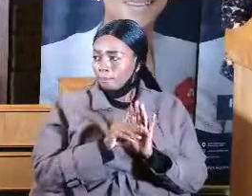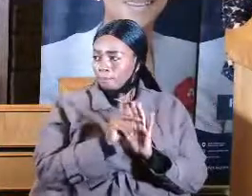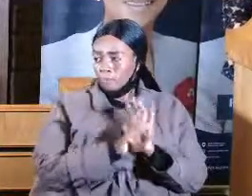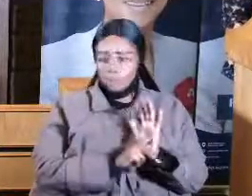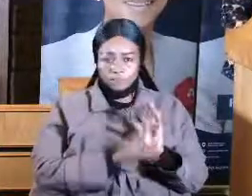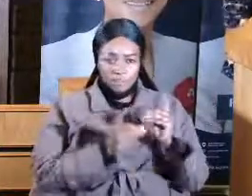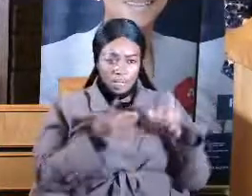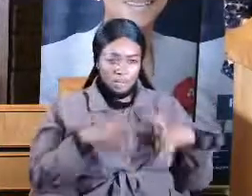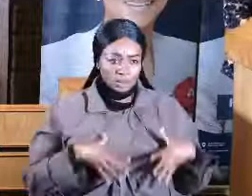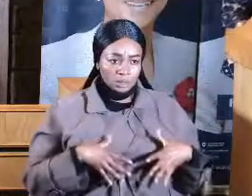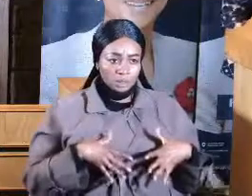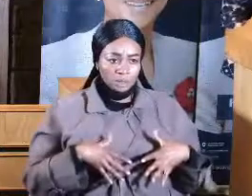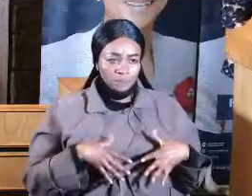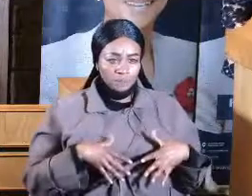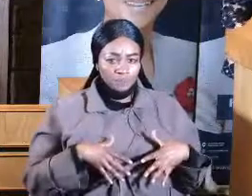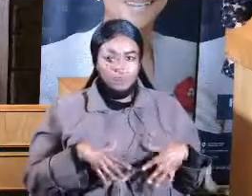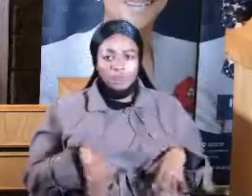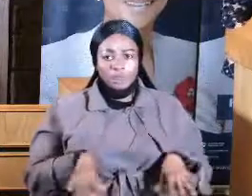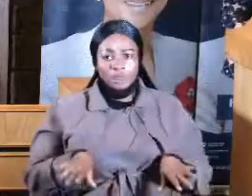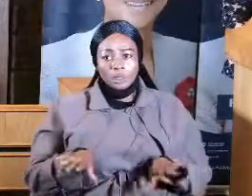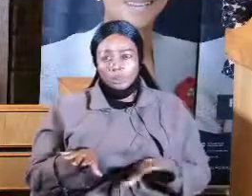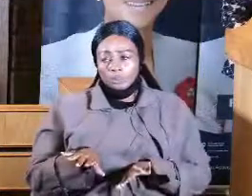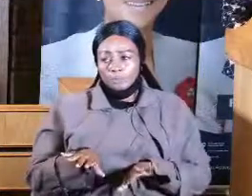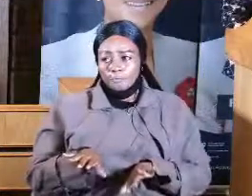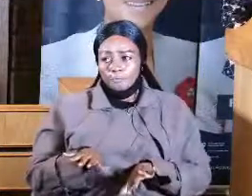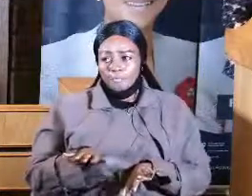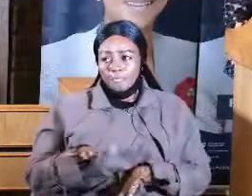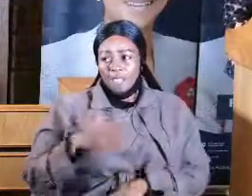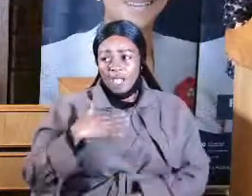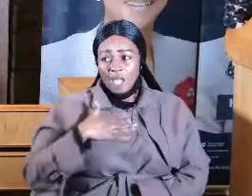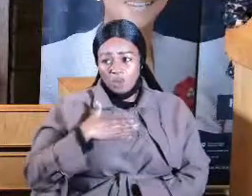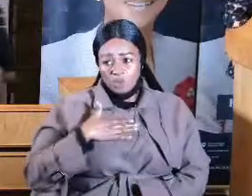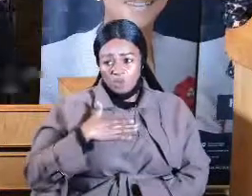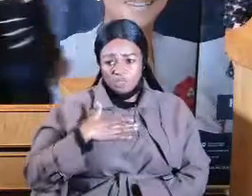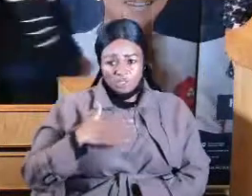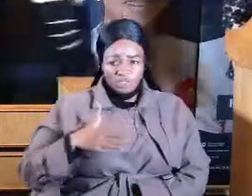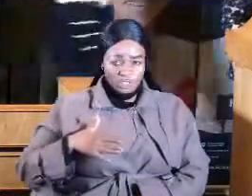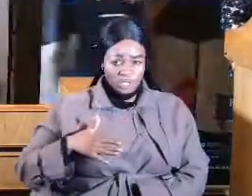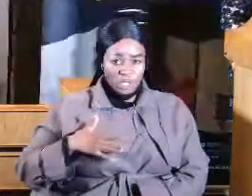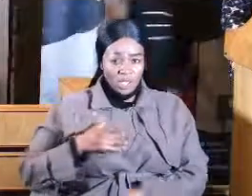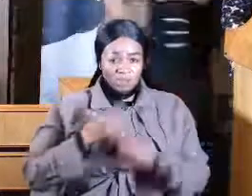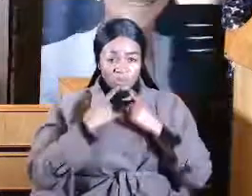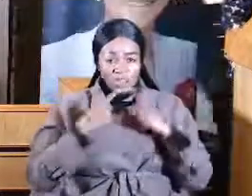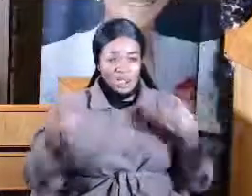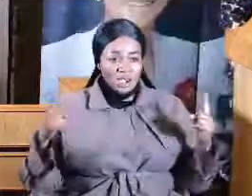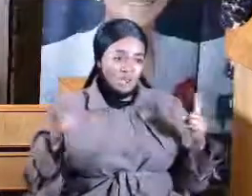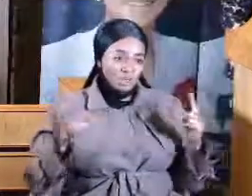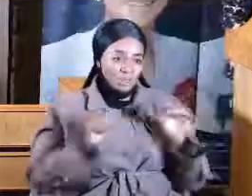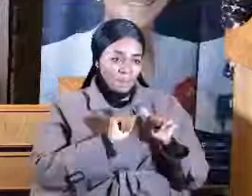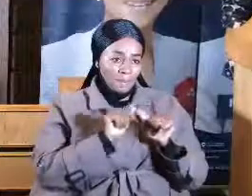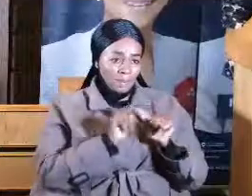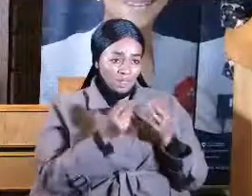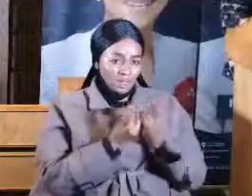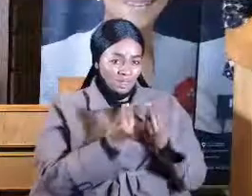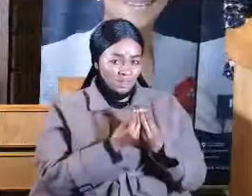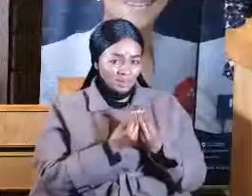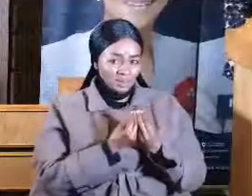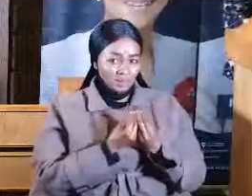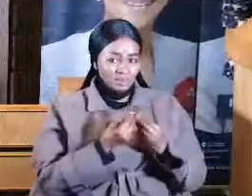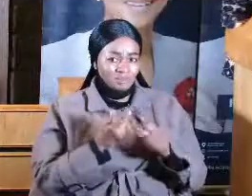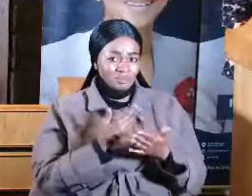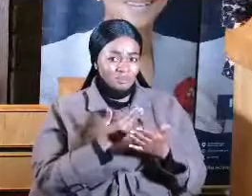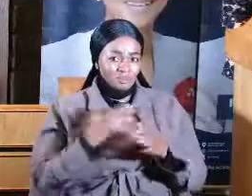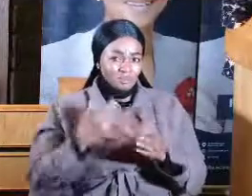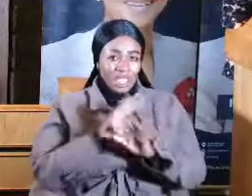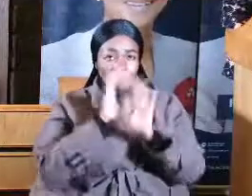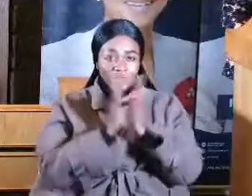today. I wish that I was here today to paint a better picture than what we have been hearing, but unfortunately